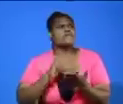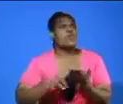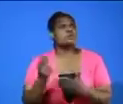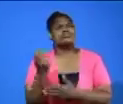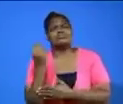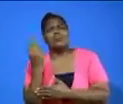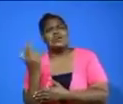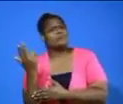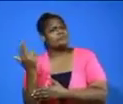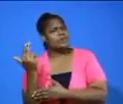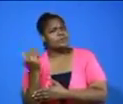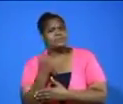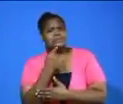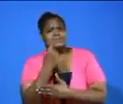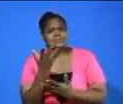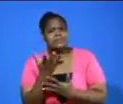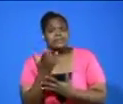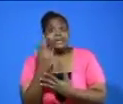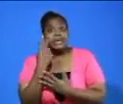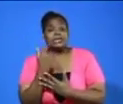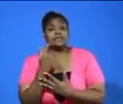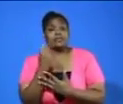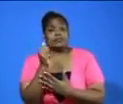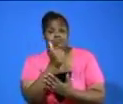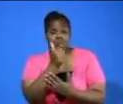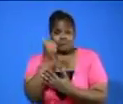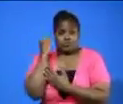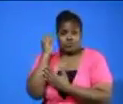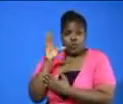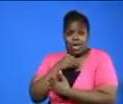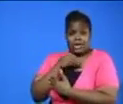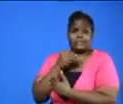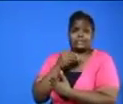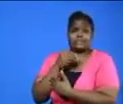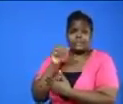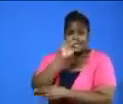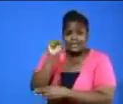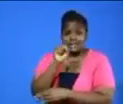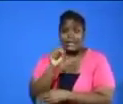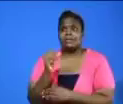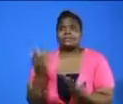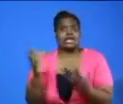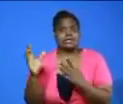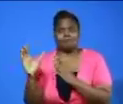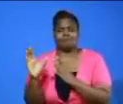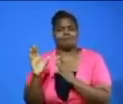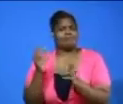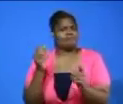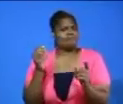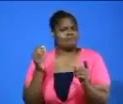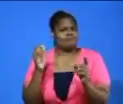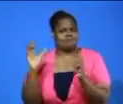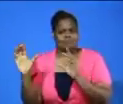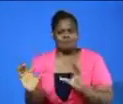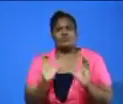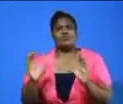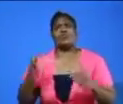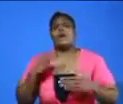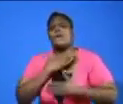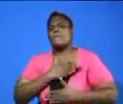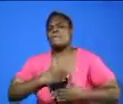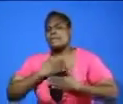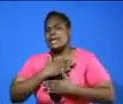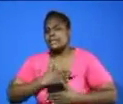13 talks about if you will turn your foot from the Sabbath, from doing your pleasure on God's holy day, and call the Sabbath a